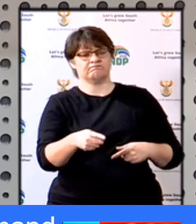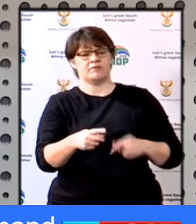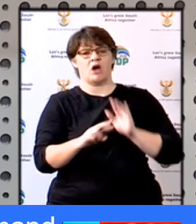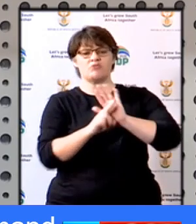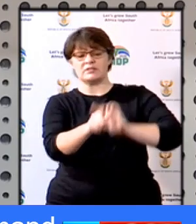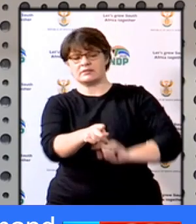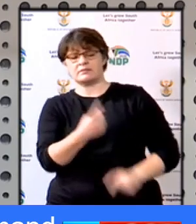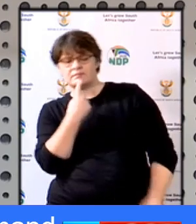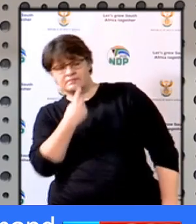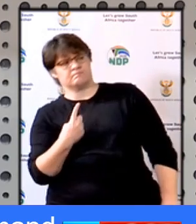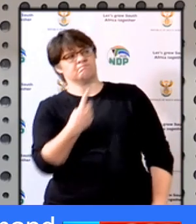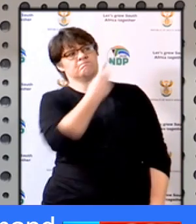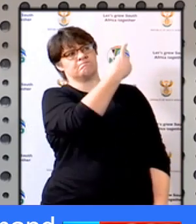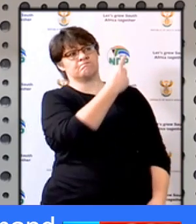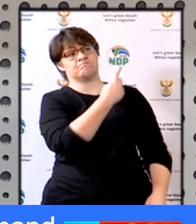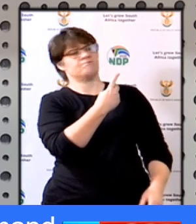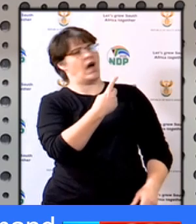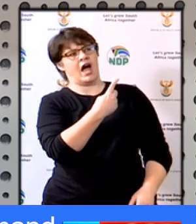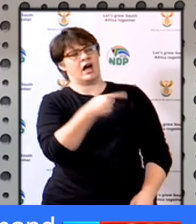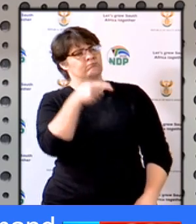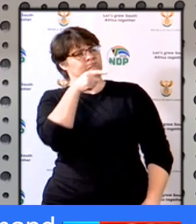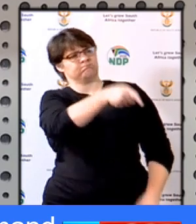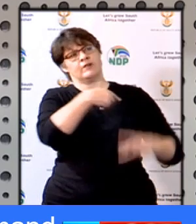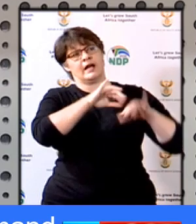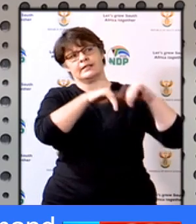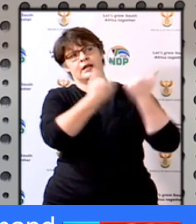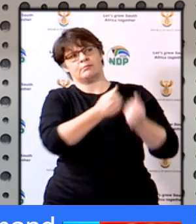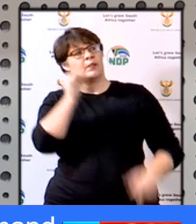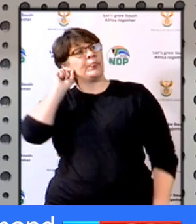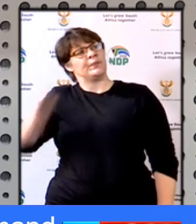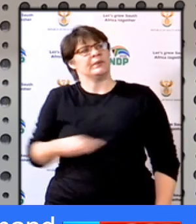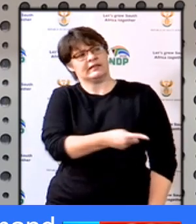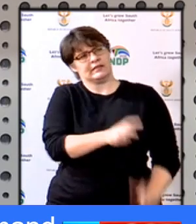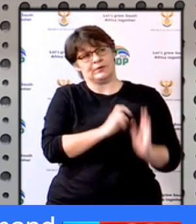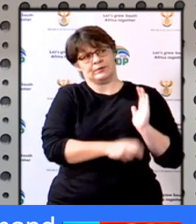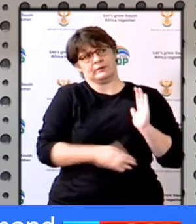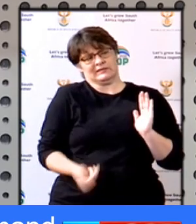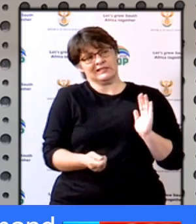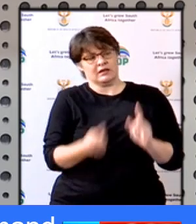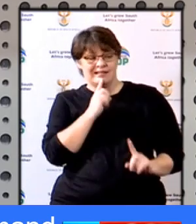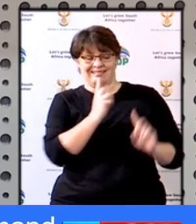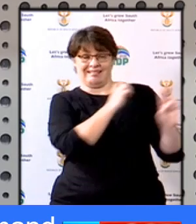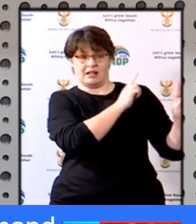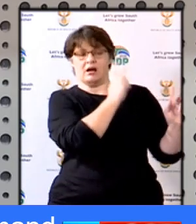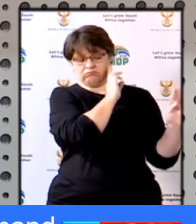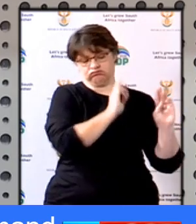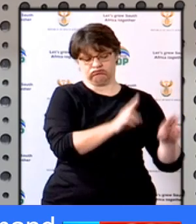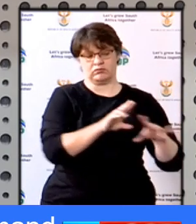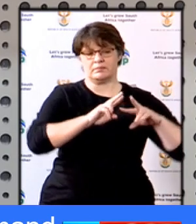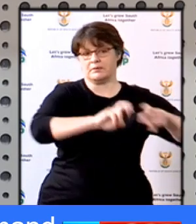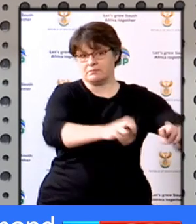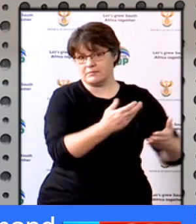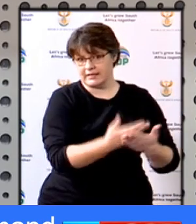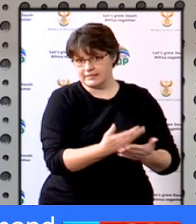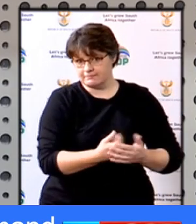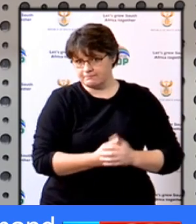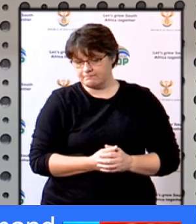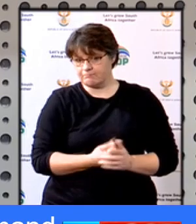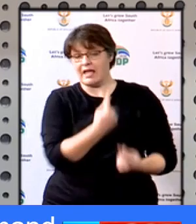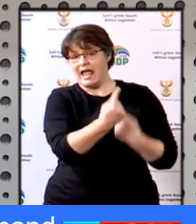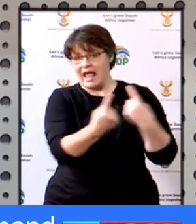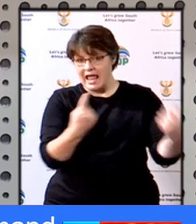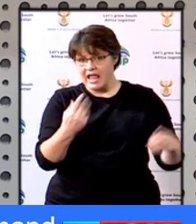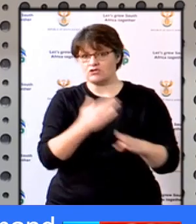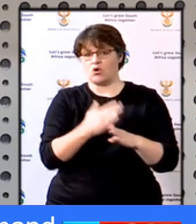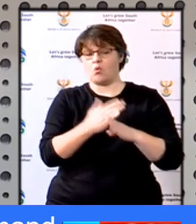particular workplace there is no adherence to the measures. And in addition to that, every workplace must